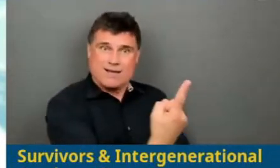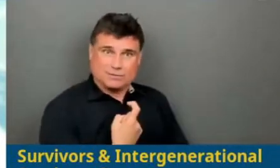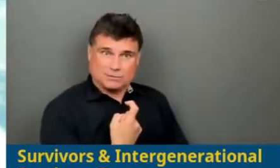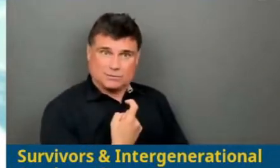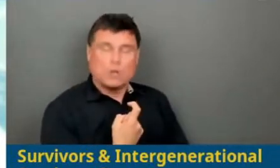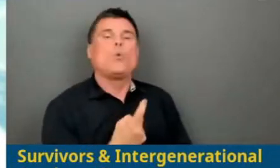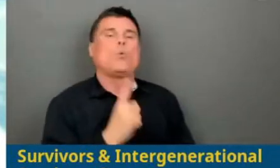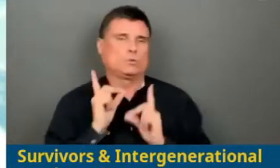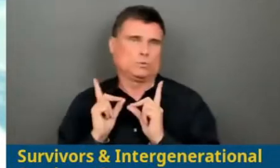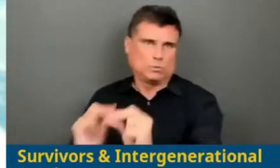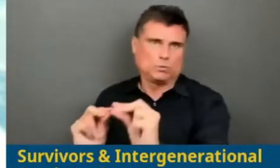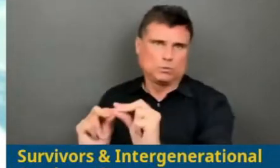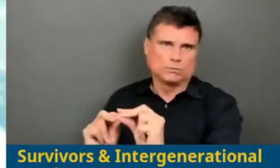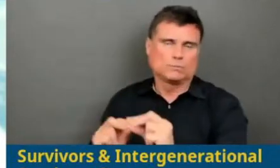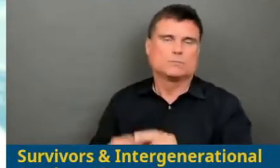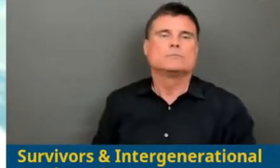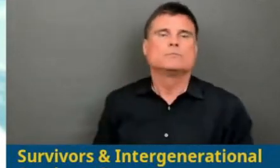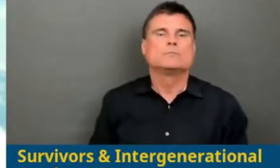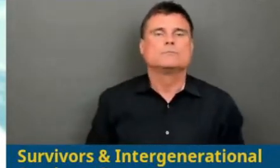Lisa, did you have a follow-up?